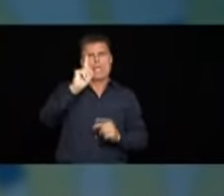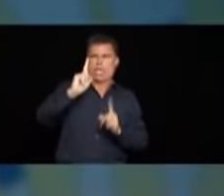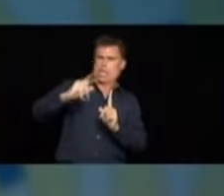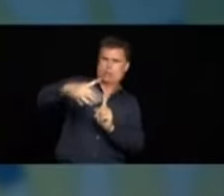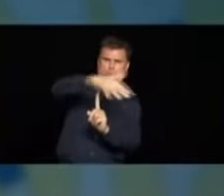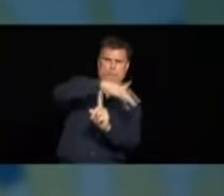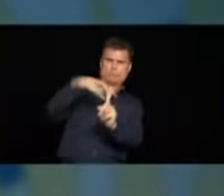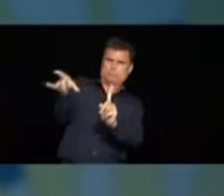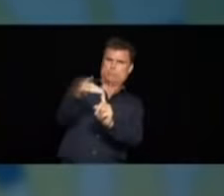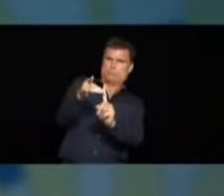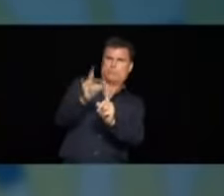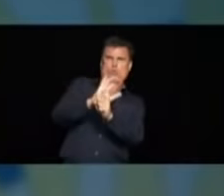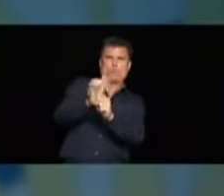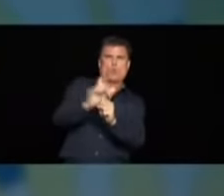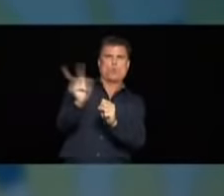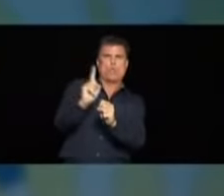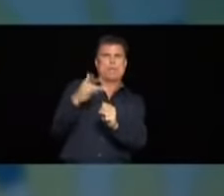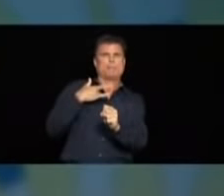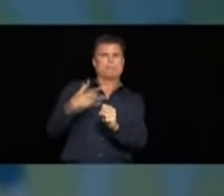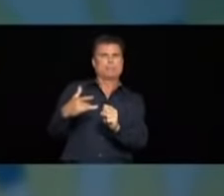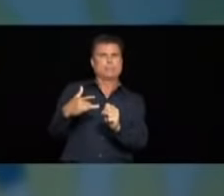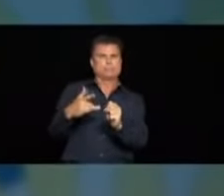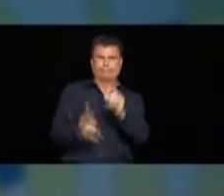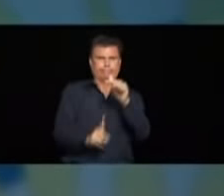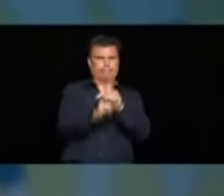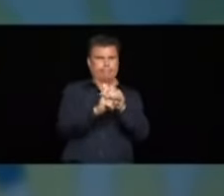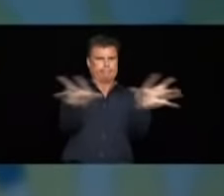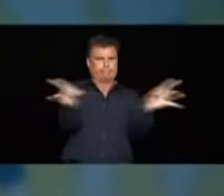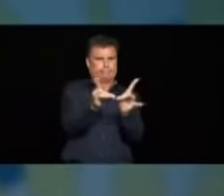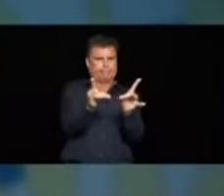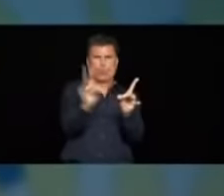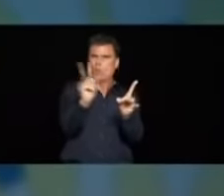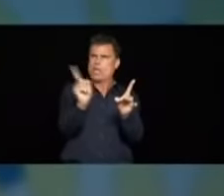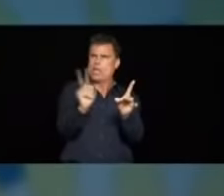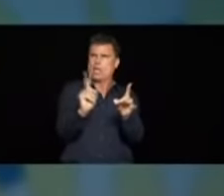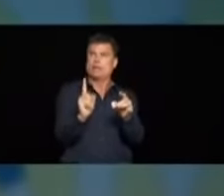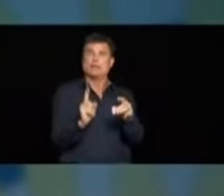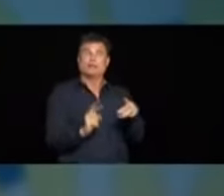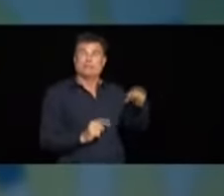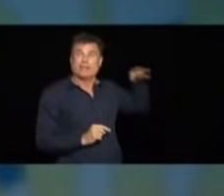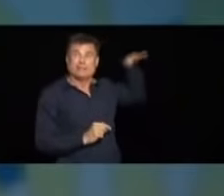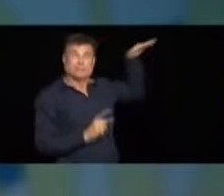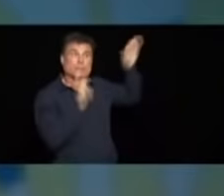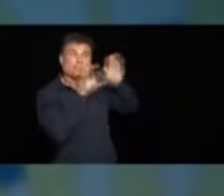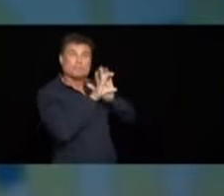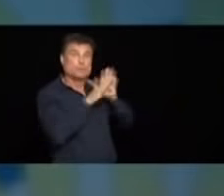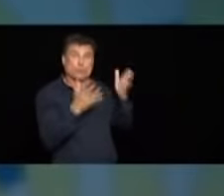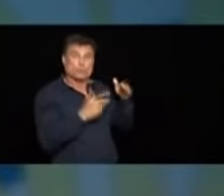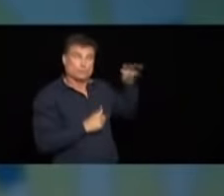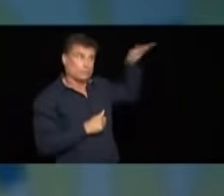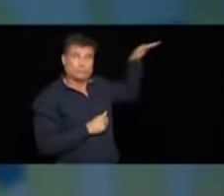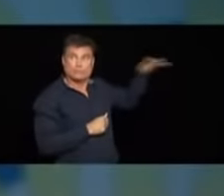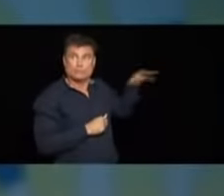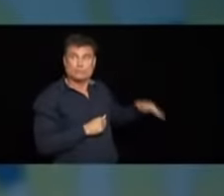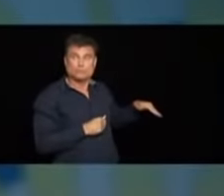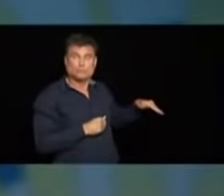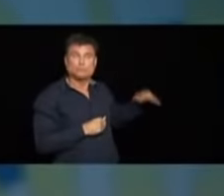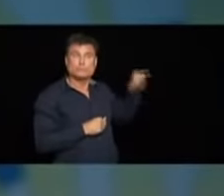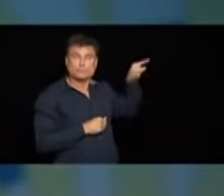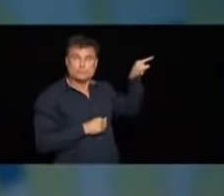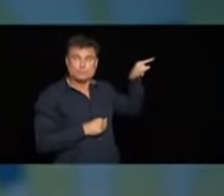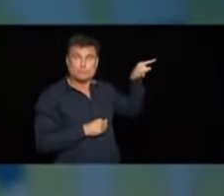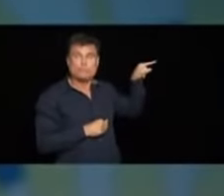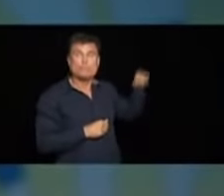are being exposed and becoming infected with COVID-19, we've created this lovely series